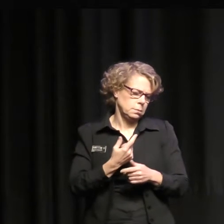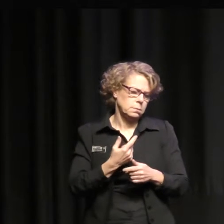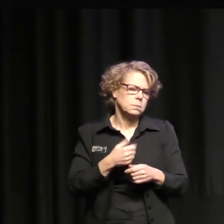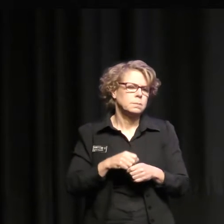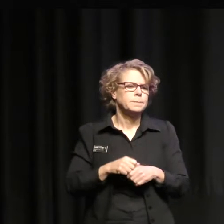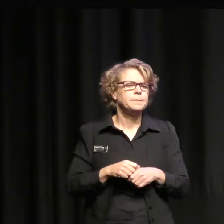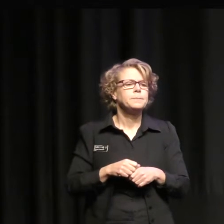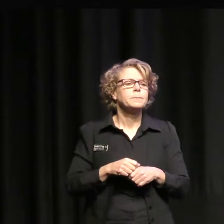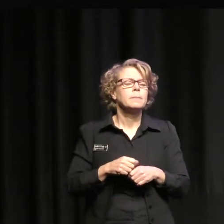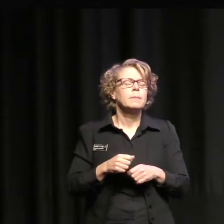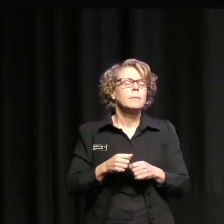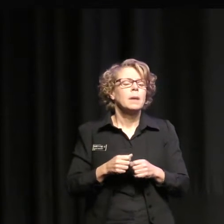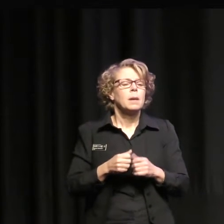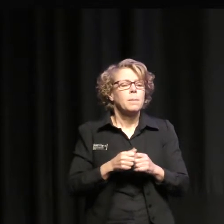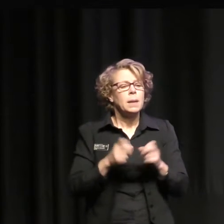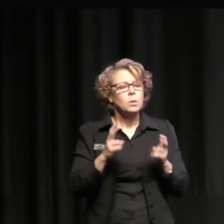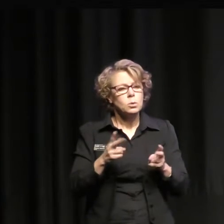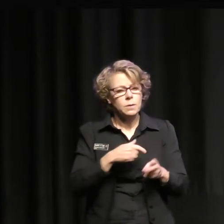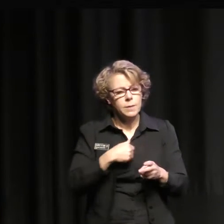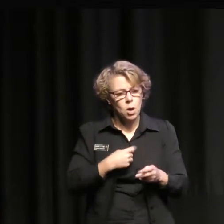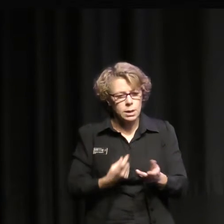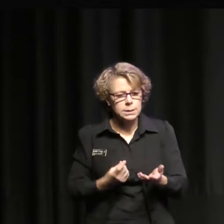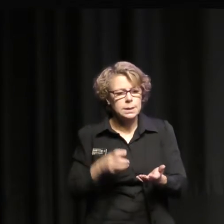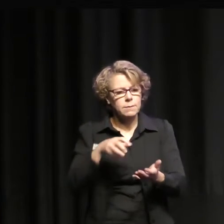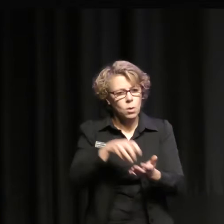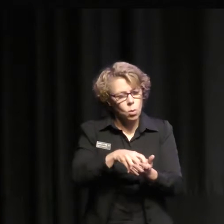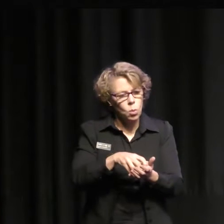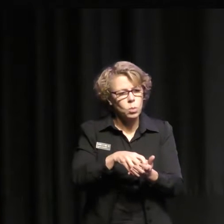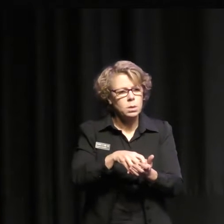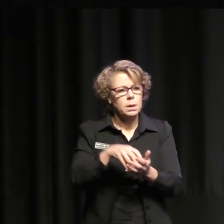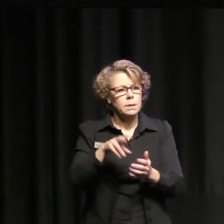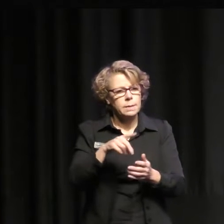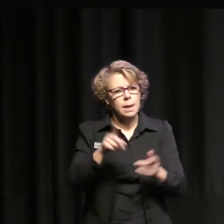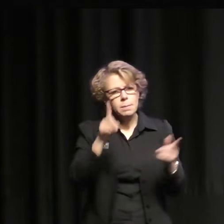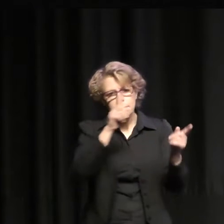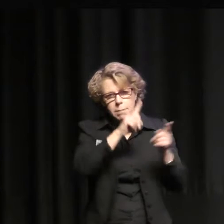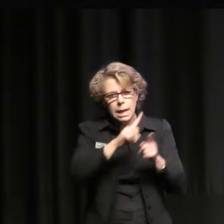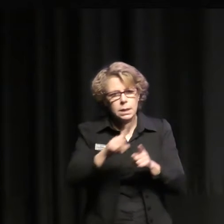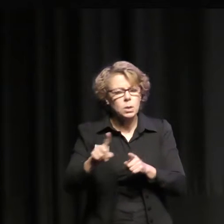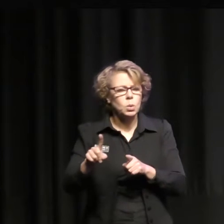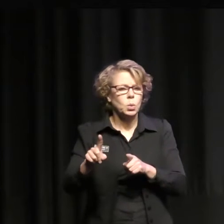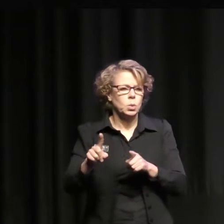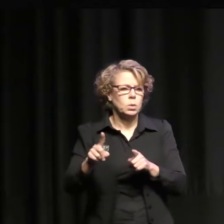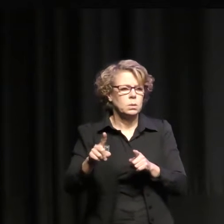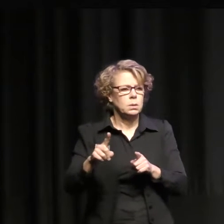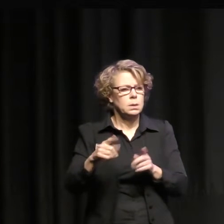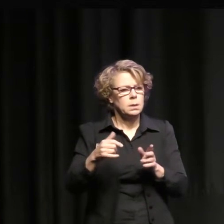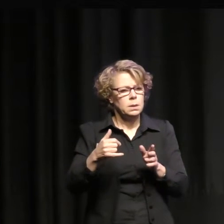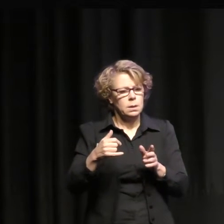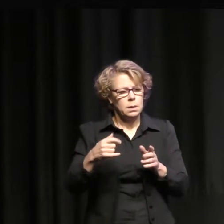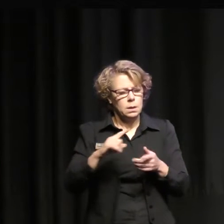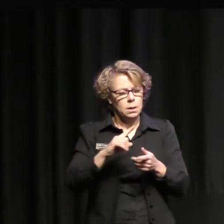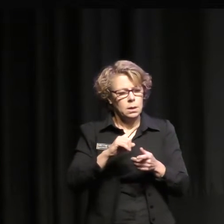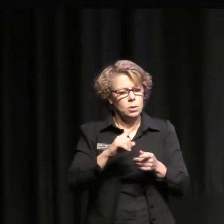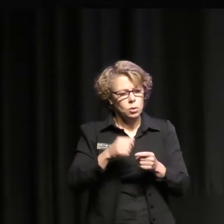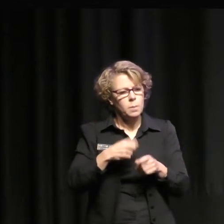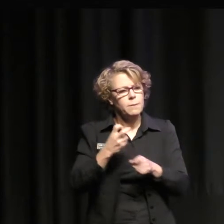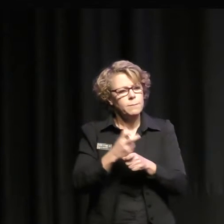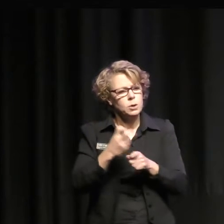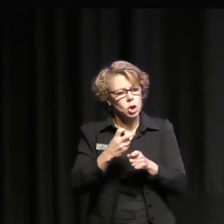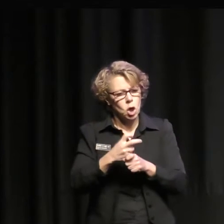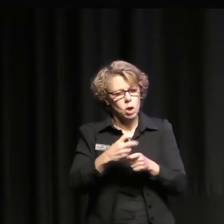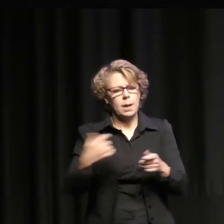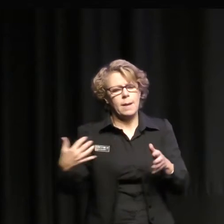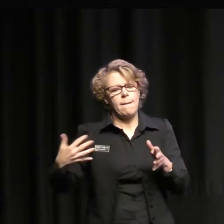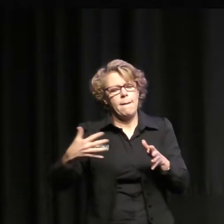have a situation where people are getting inside, but they're being blocked from going any